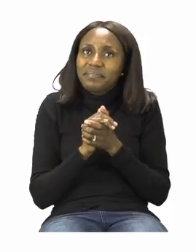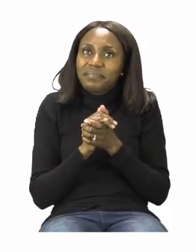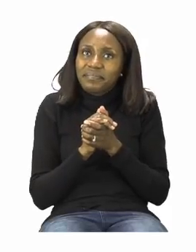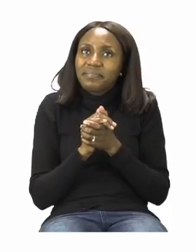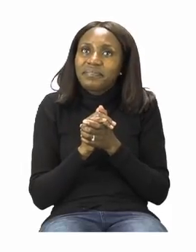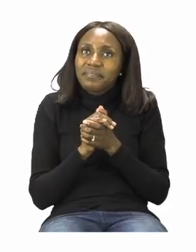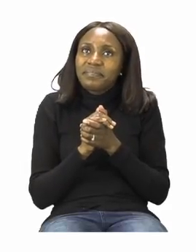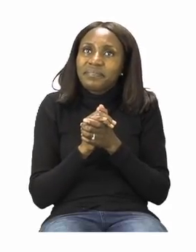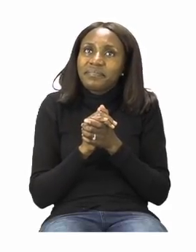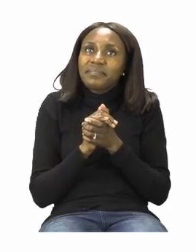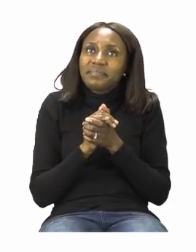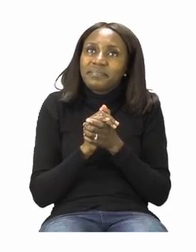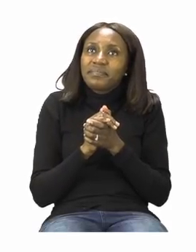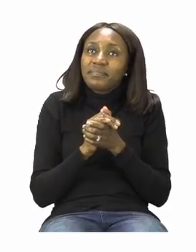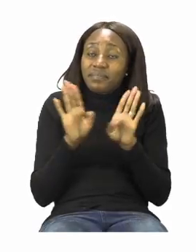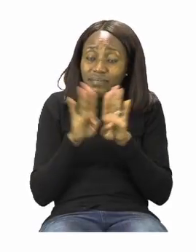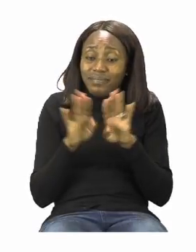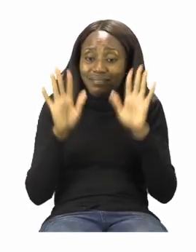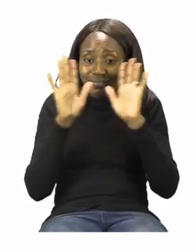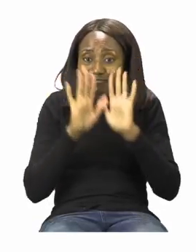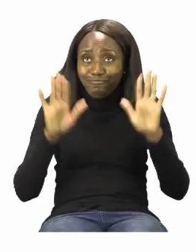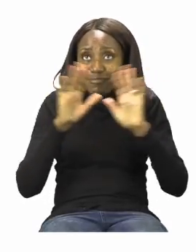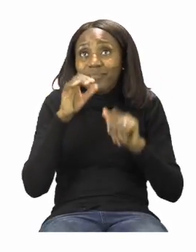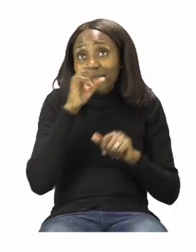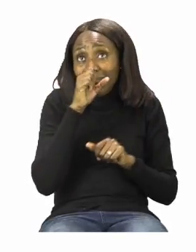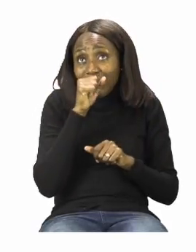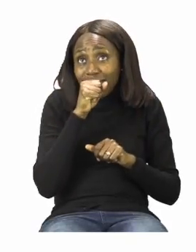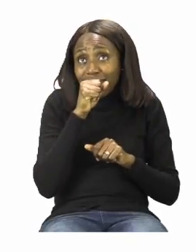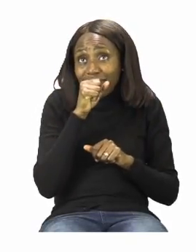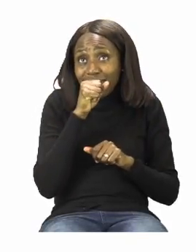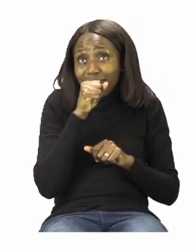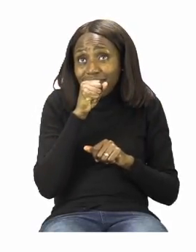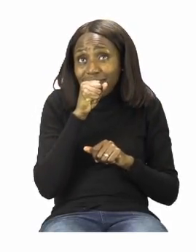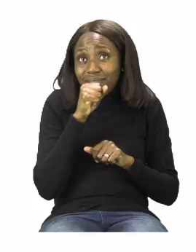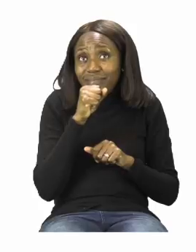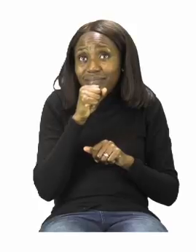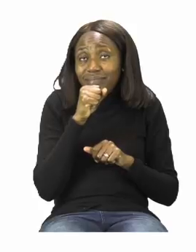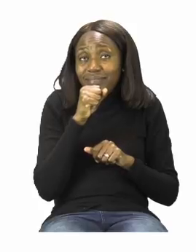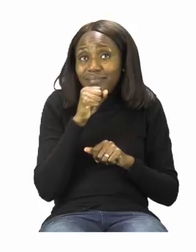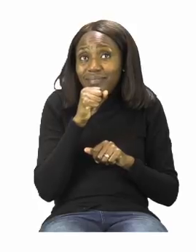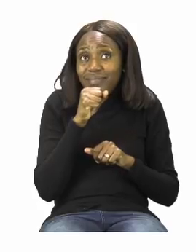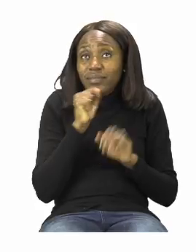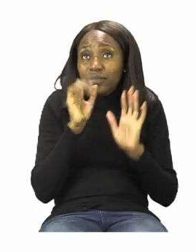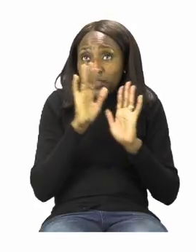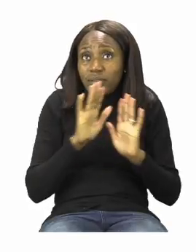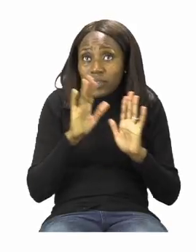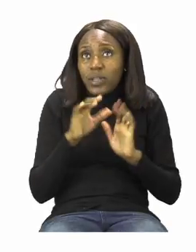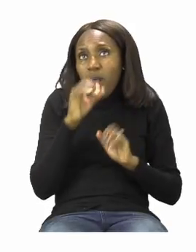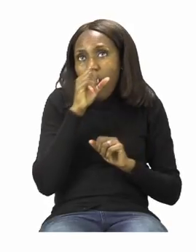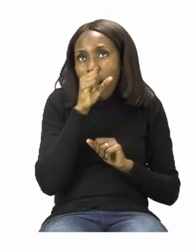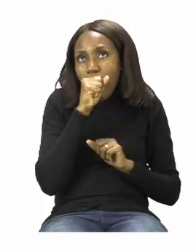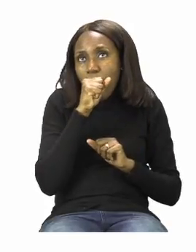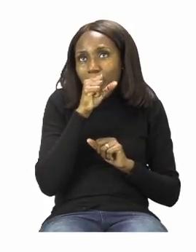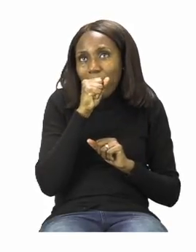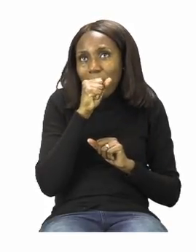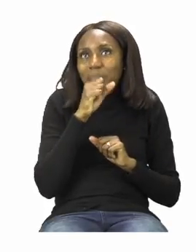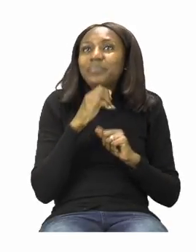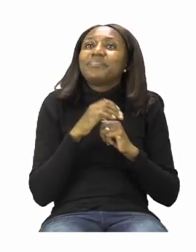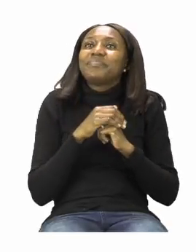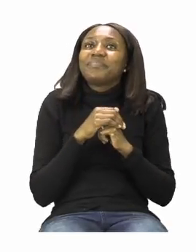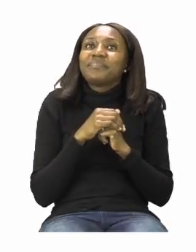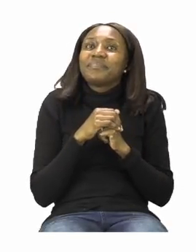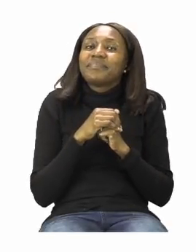are going to be doing the color orange. Everyone, let's say orange.